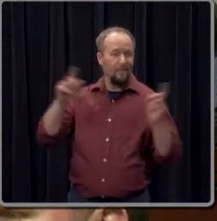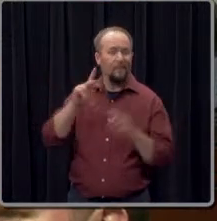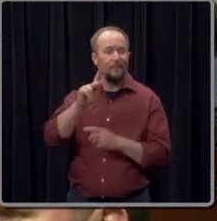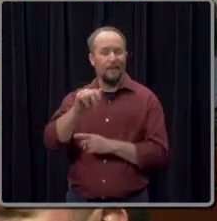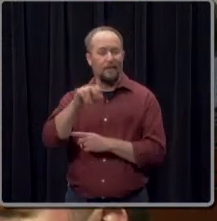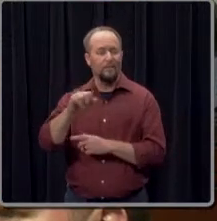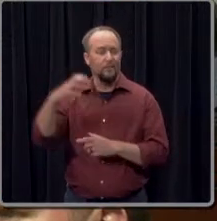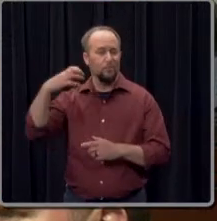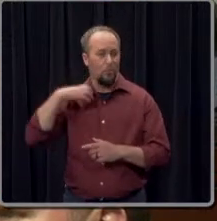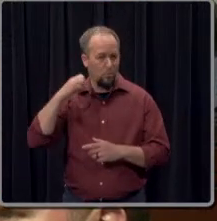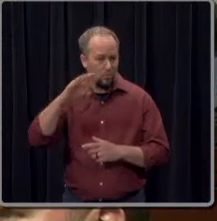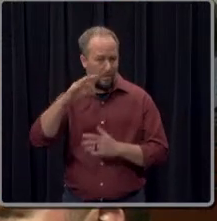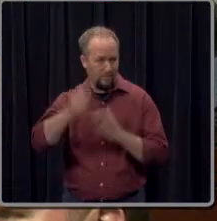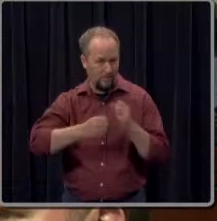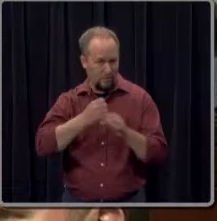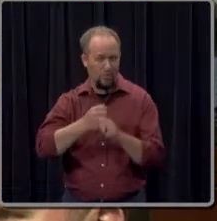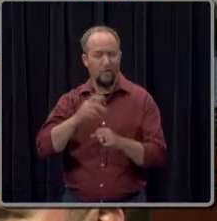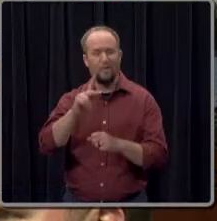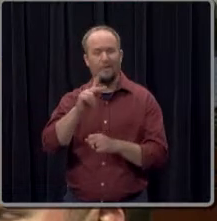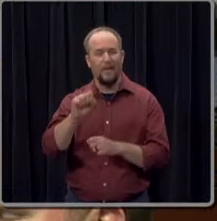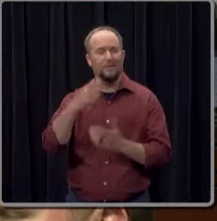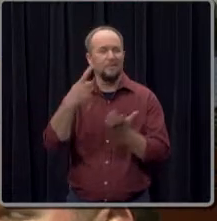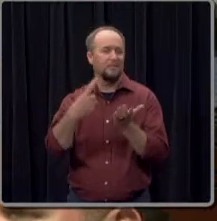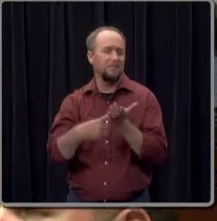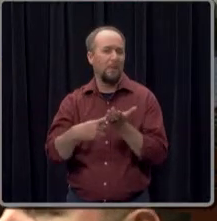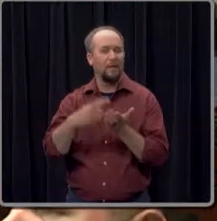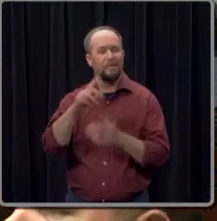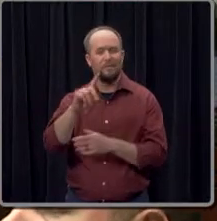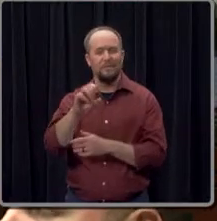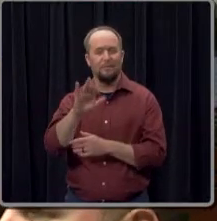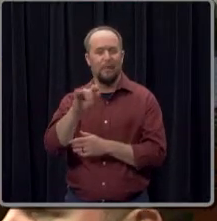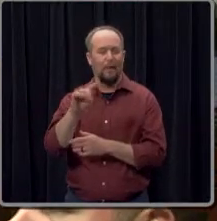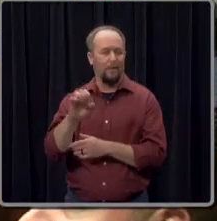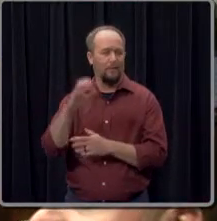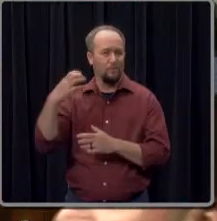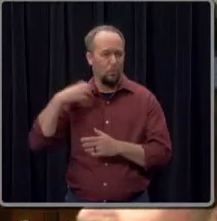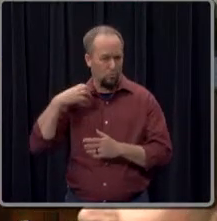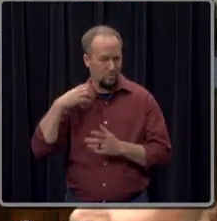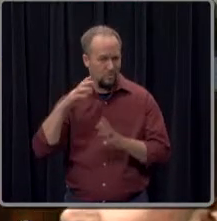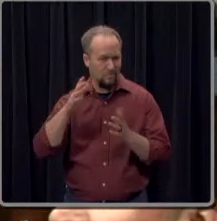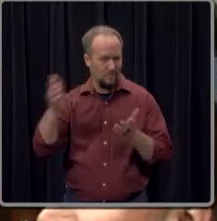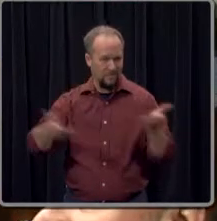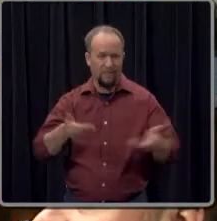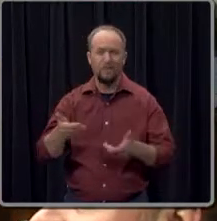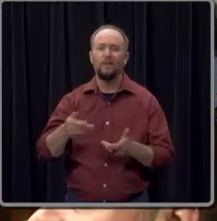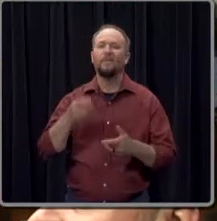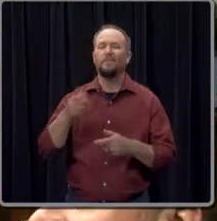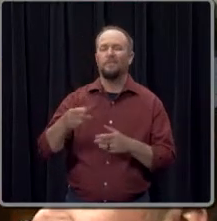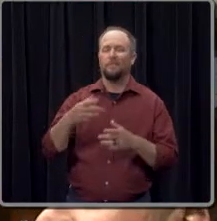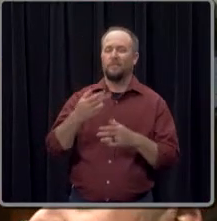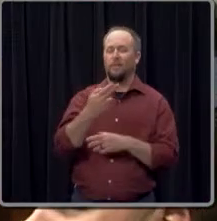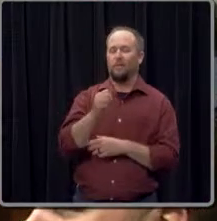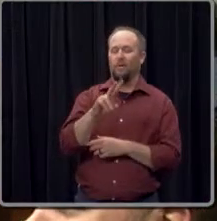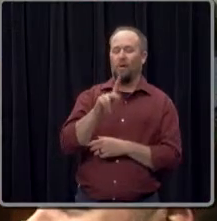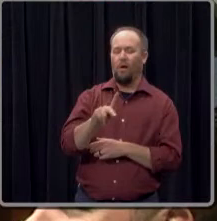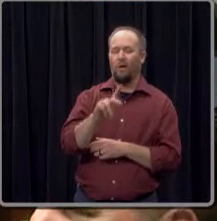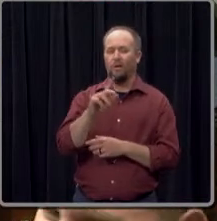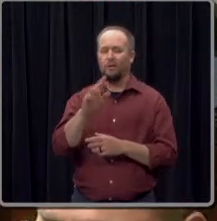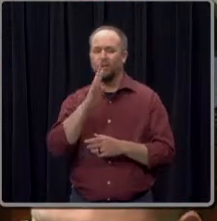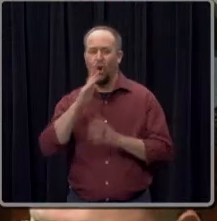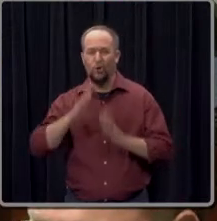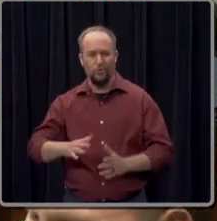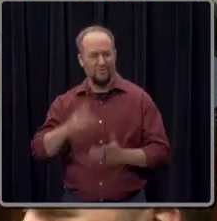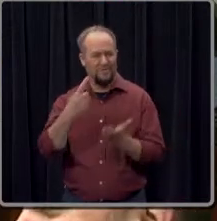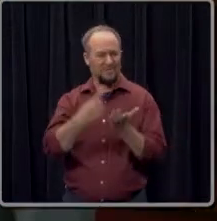Kansas Debate Coaches Invitational. Stacy is the proud coach of the Olathe East Hawk Talkers debate and forensics